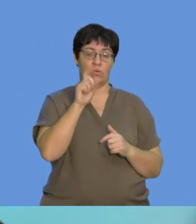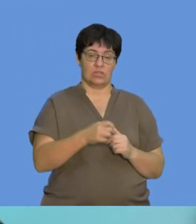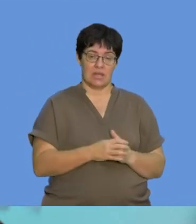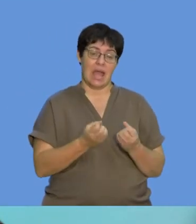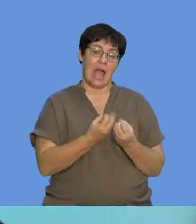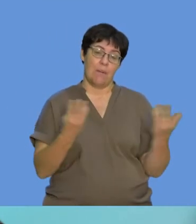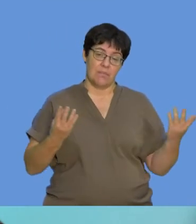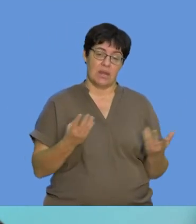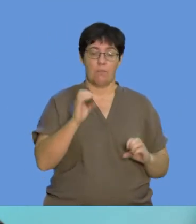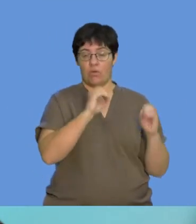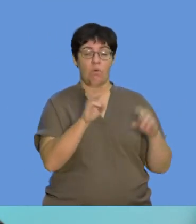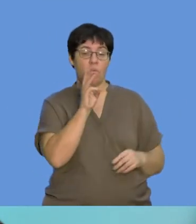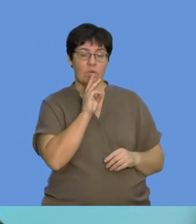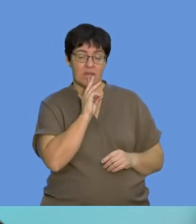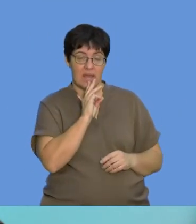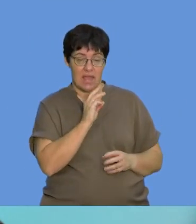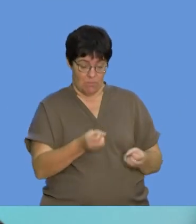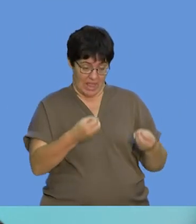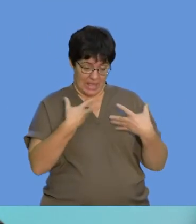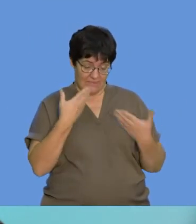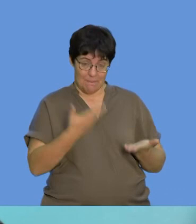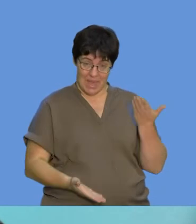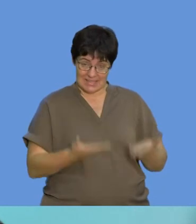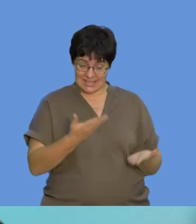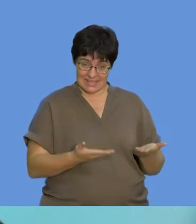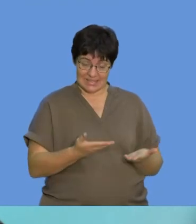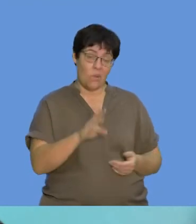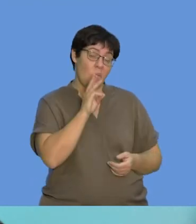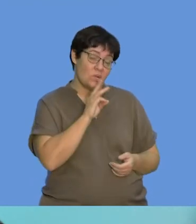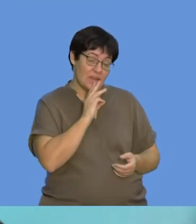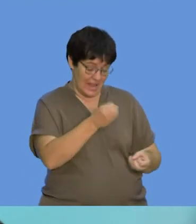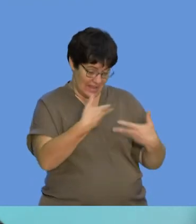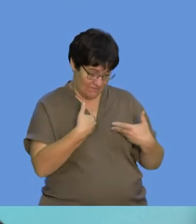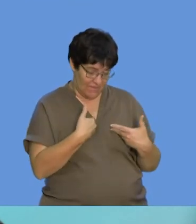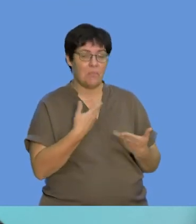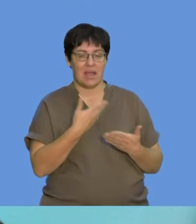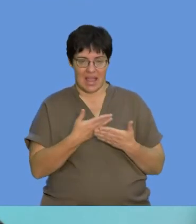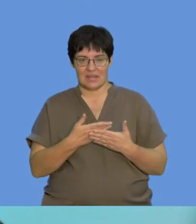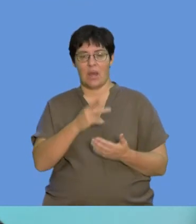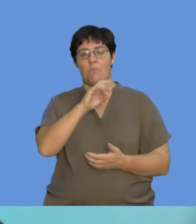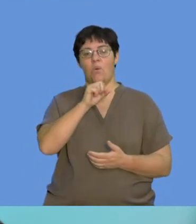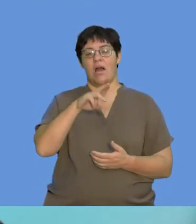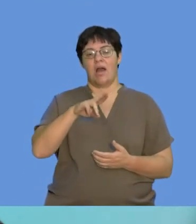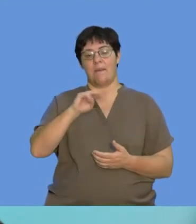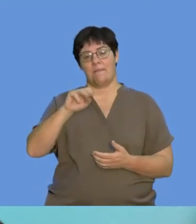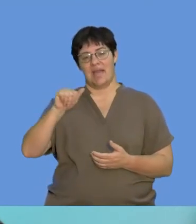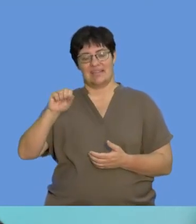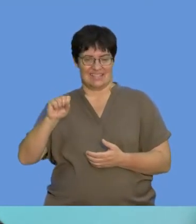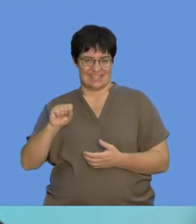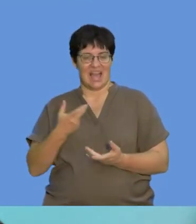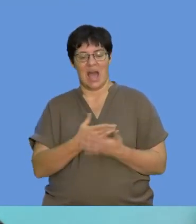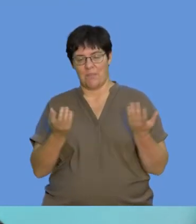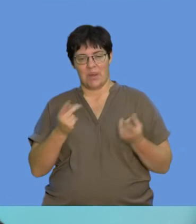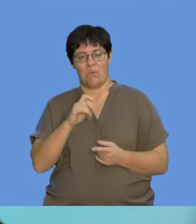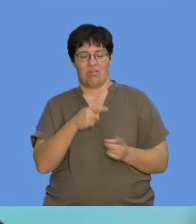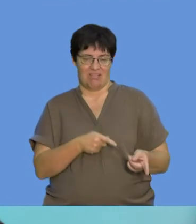many molecules of water, once we are given the mass of water, we are able to use the molar mass of water to determine how many moles,